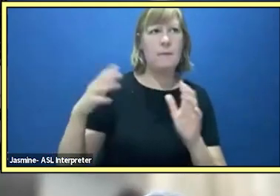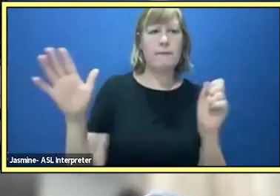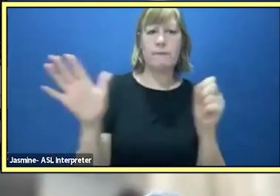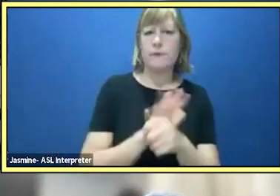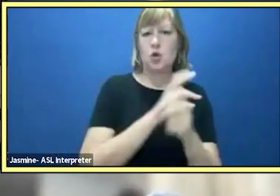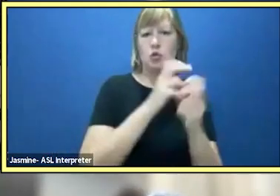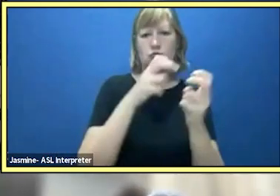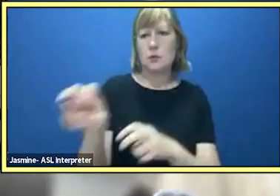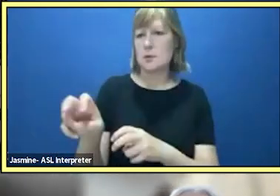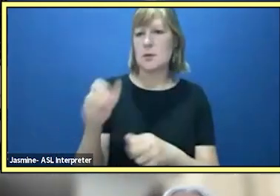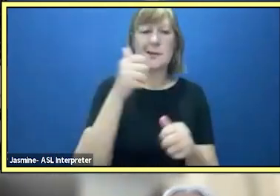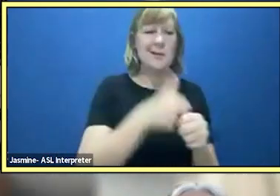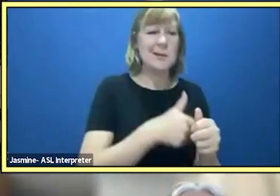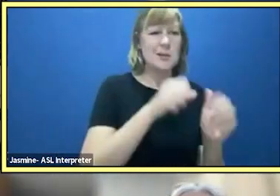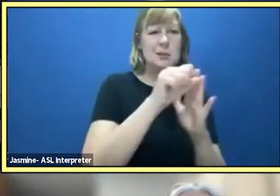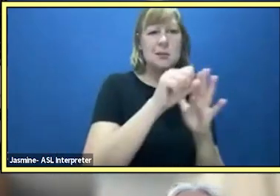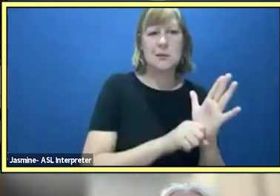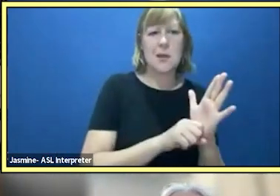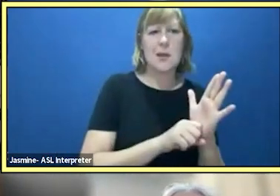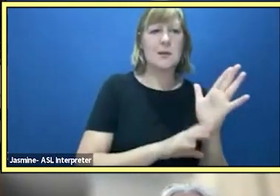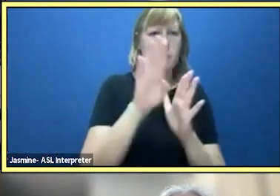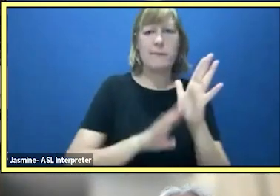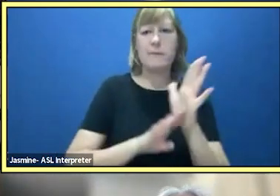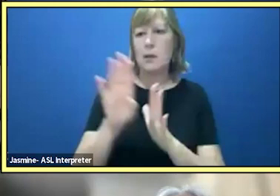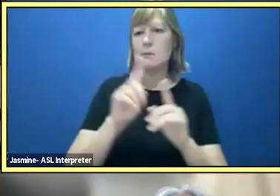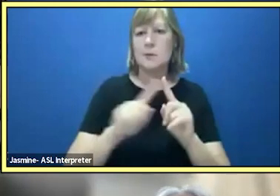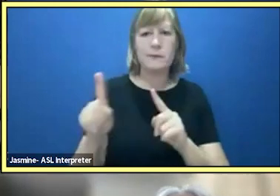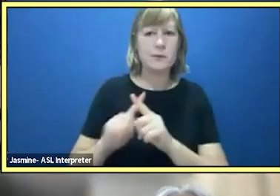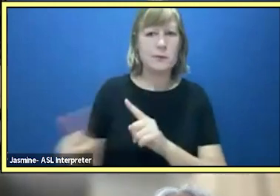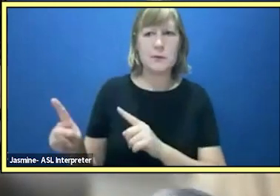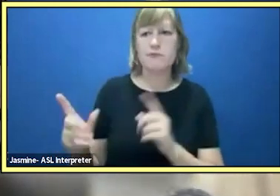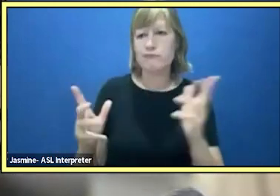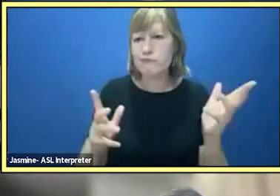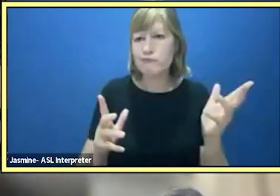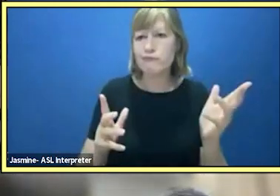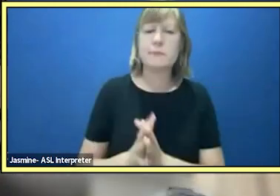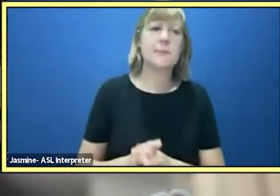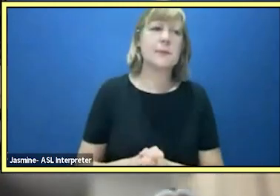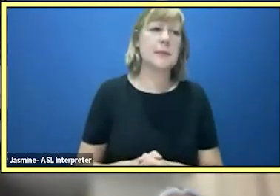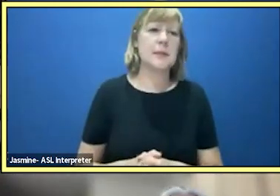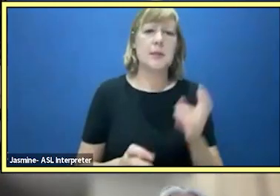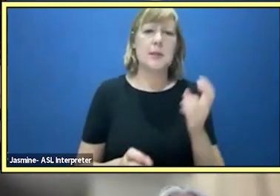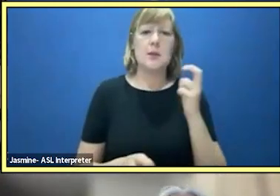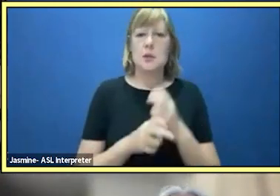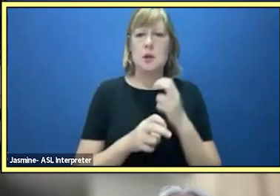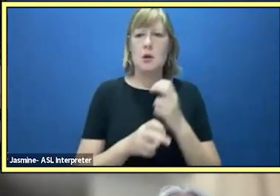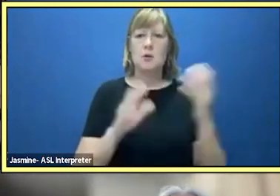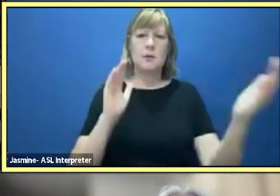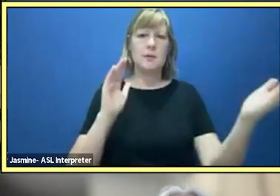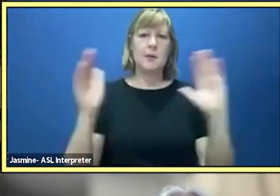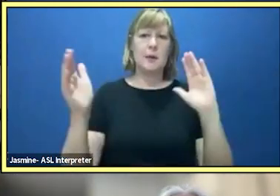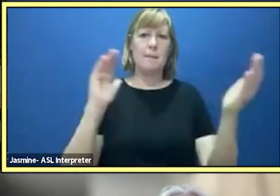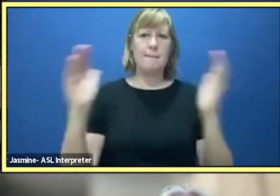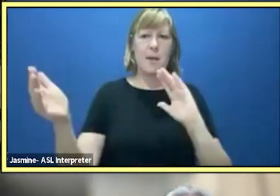developmental disability system works differently. So it really gets hard to kind of compare because it's not apples to apples